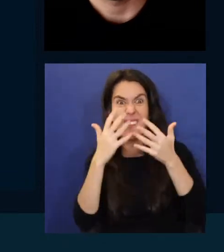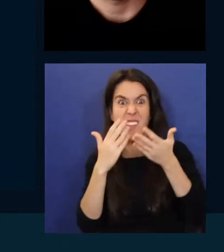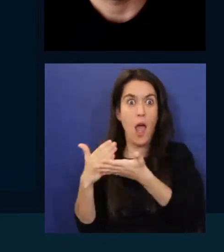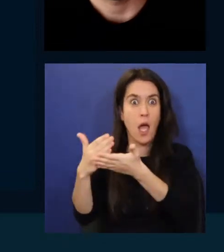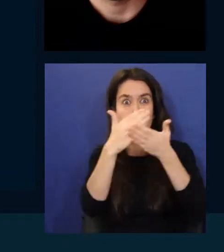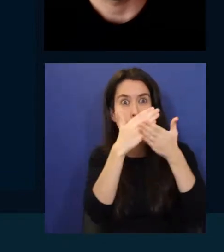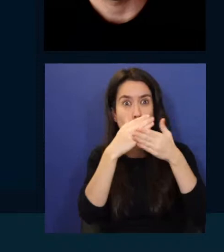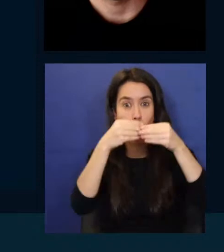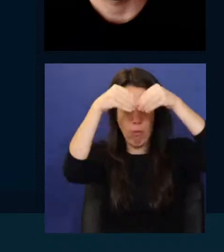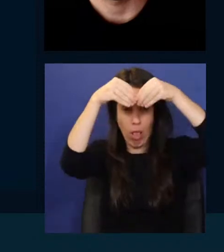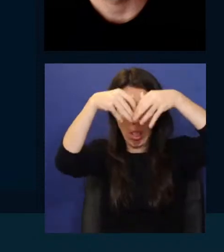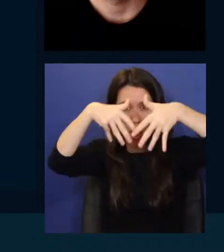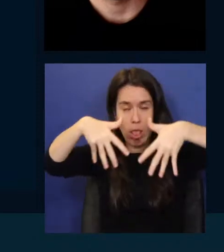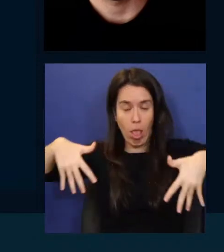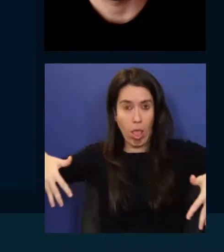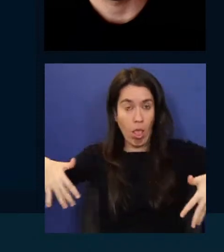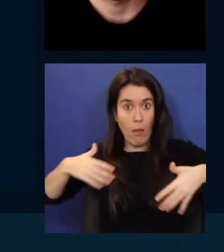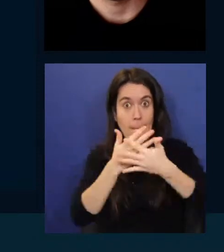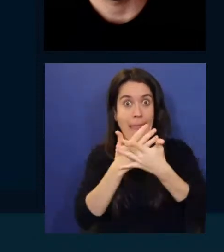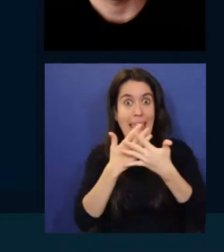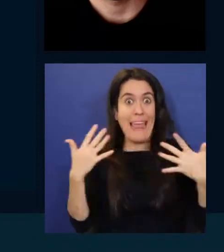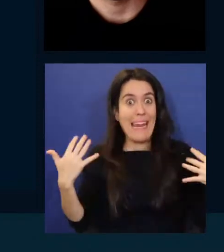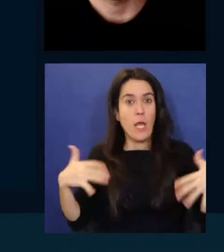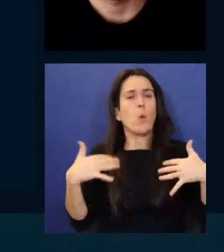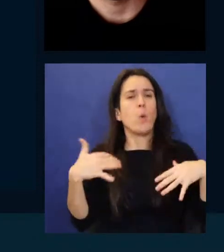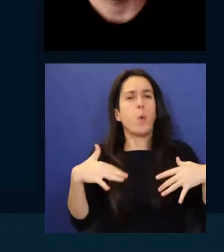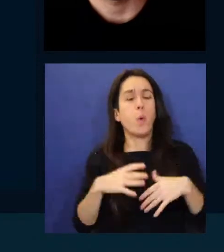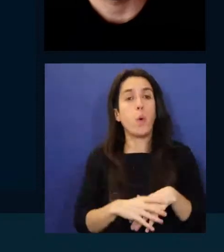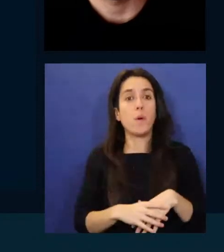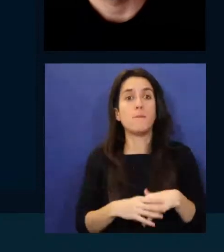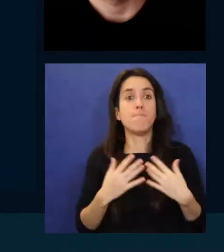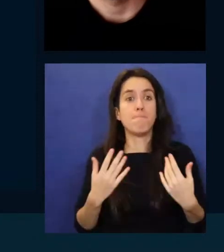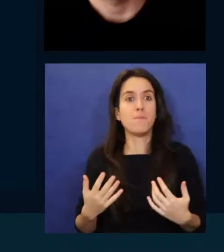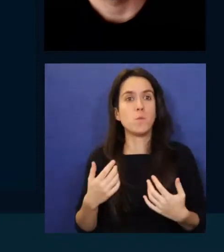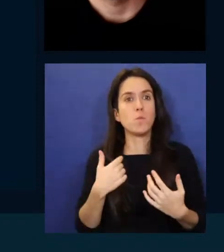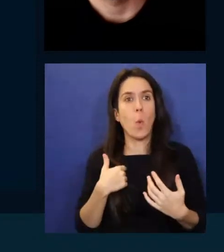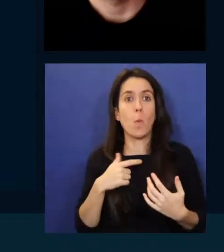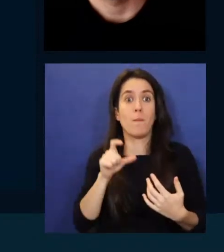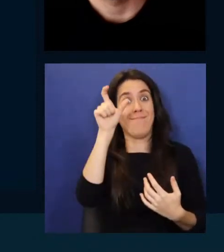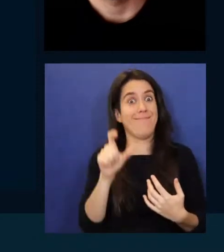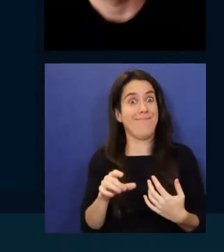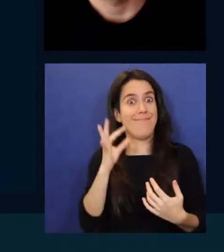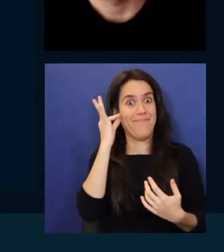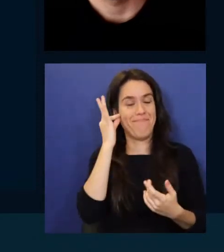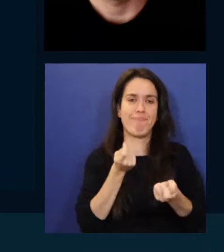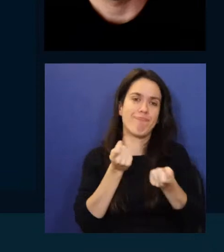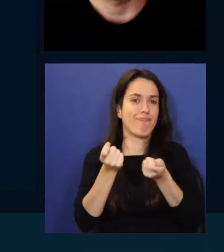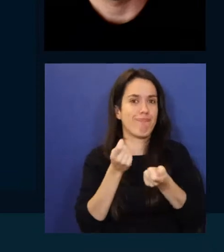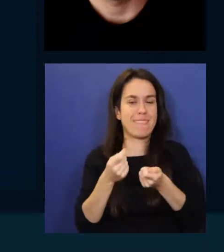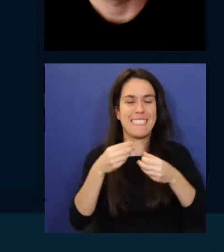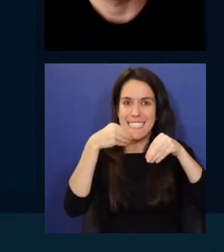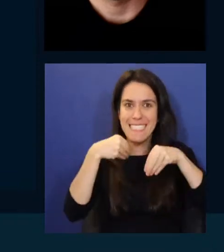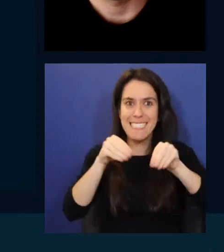with their large number of suppliers. Lisa's team manages sales and inventory data